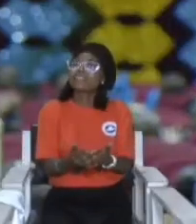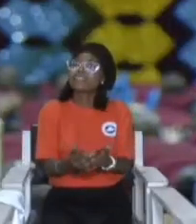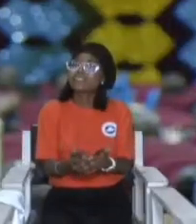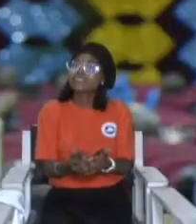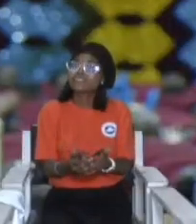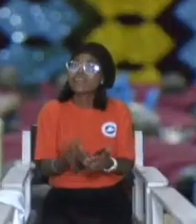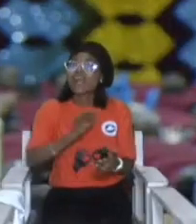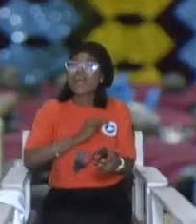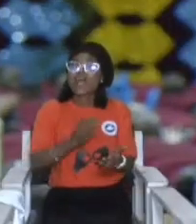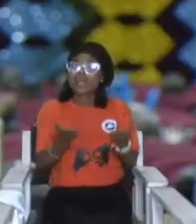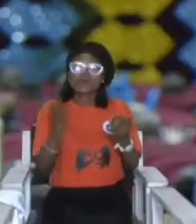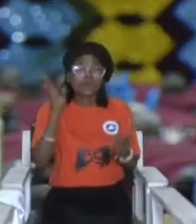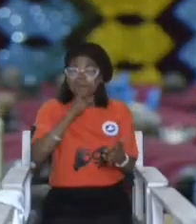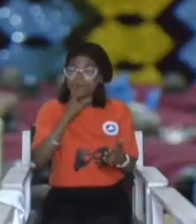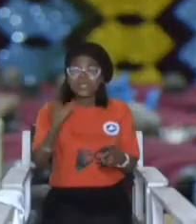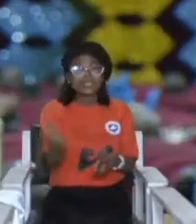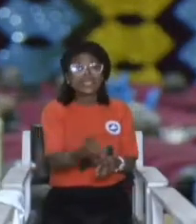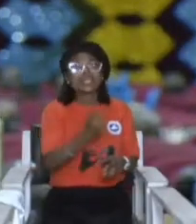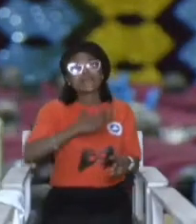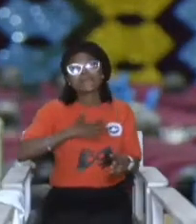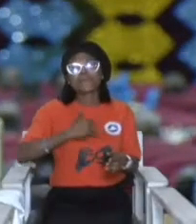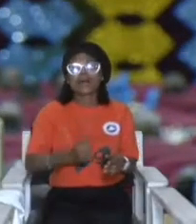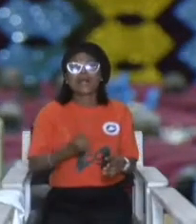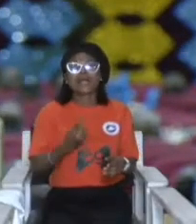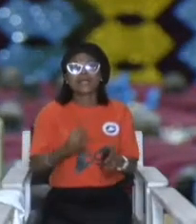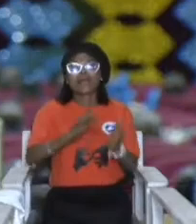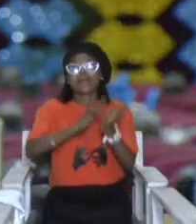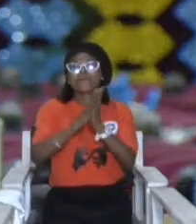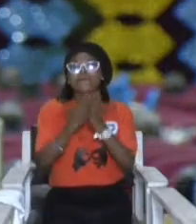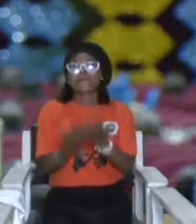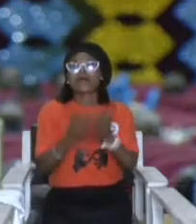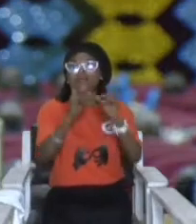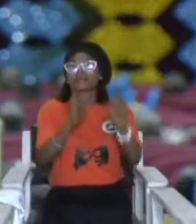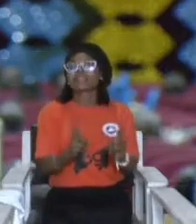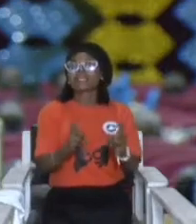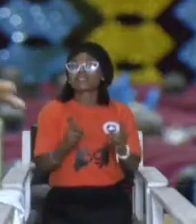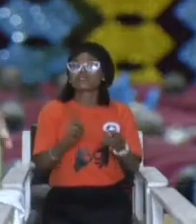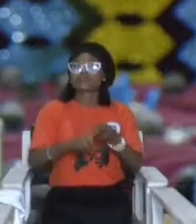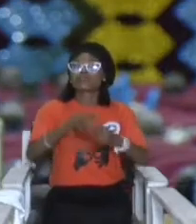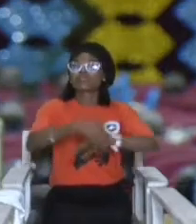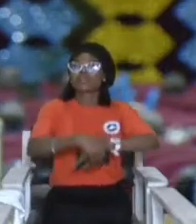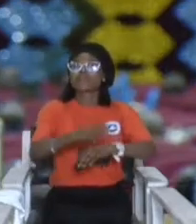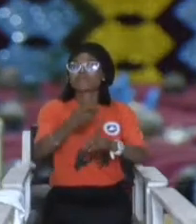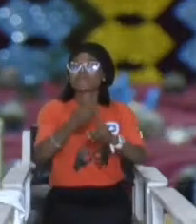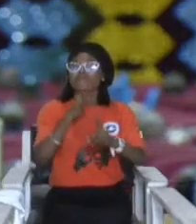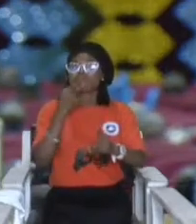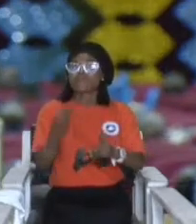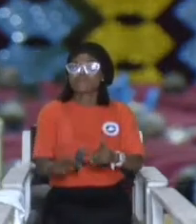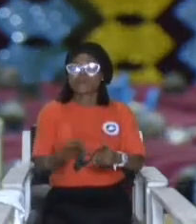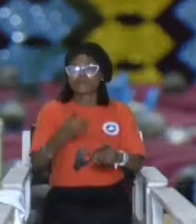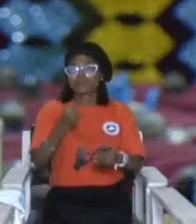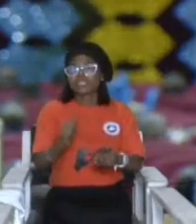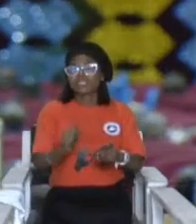I'll be taking my text tonight from the book of Psalm chapter 110.